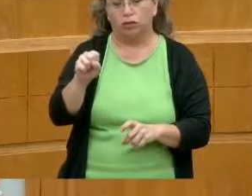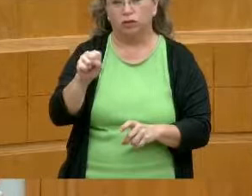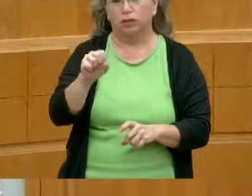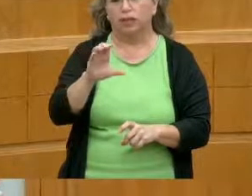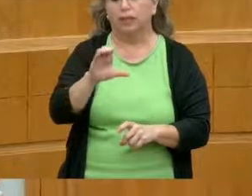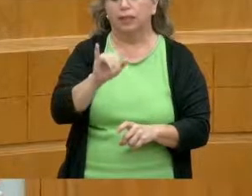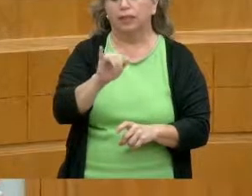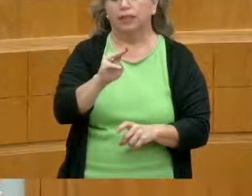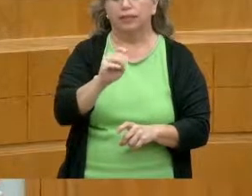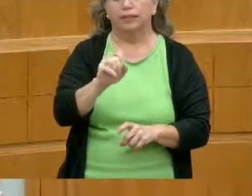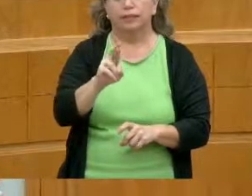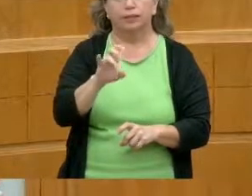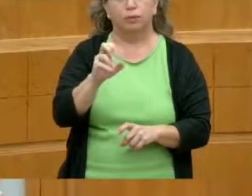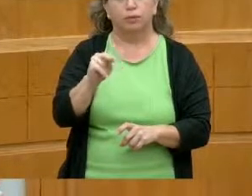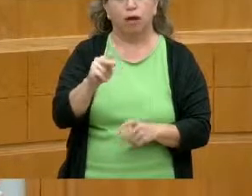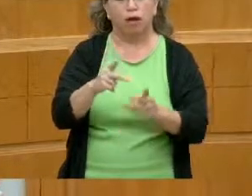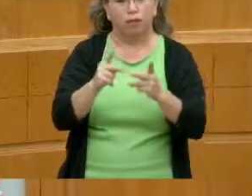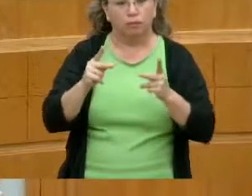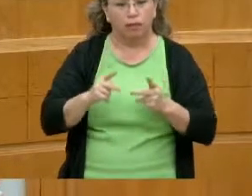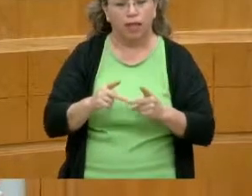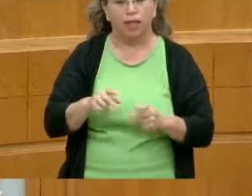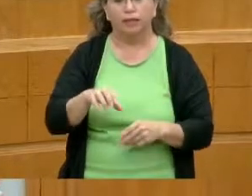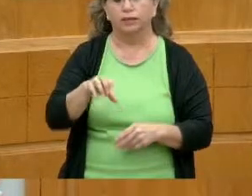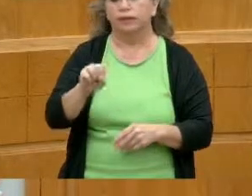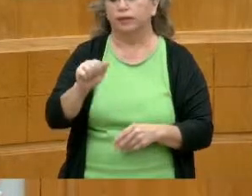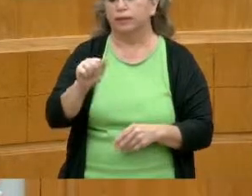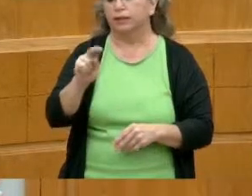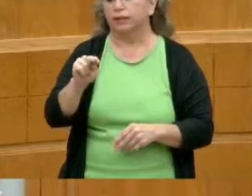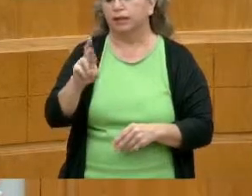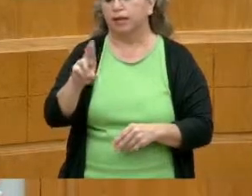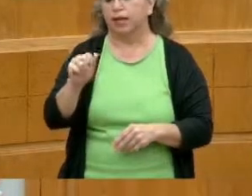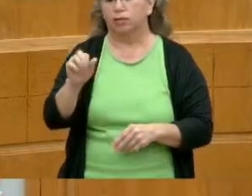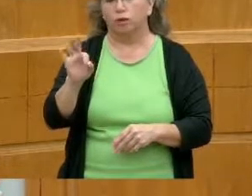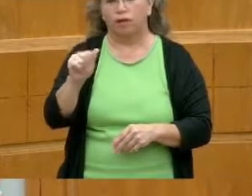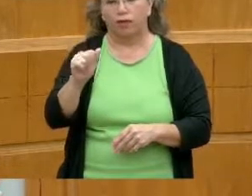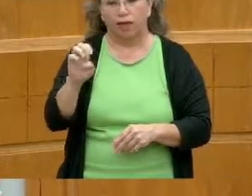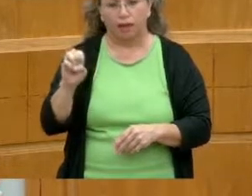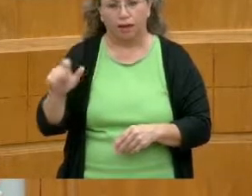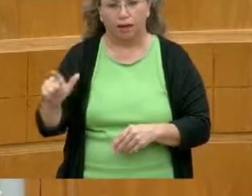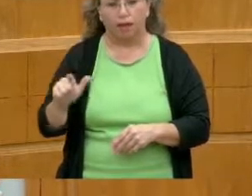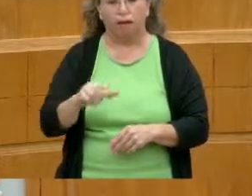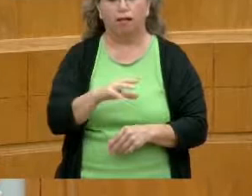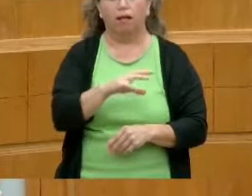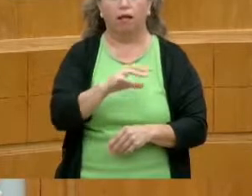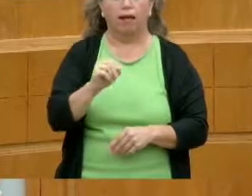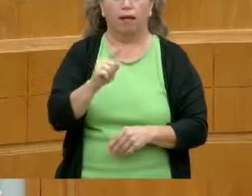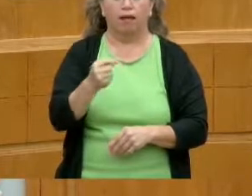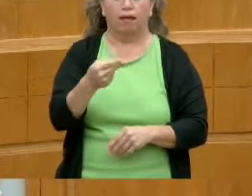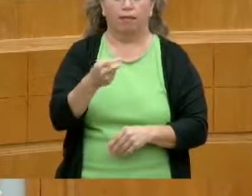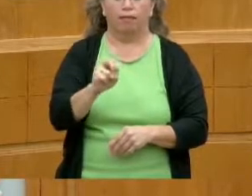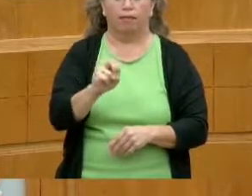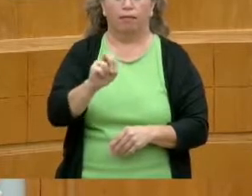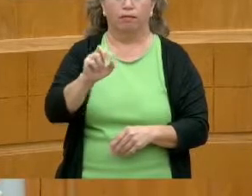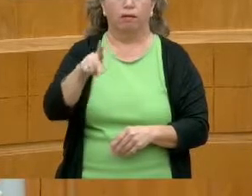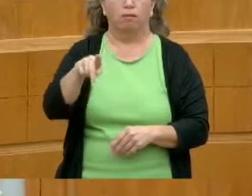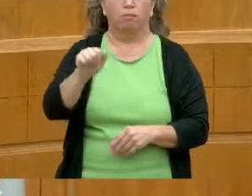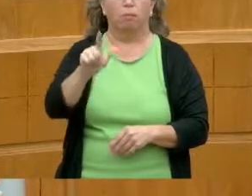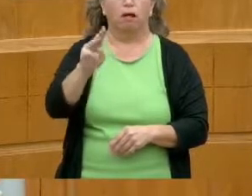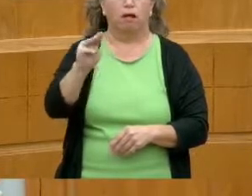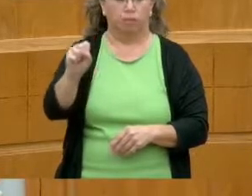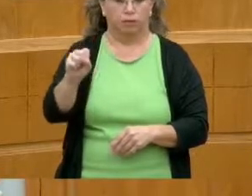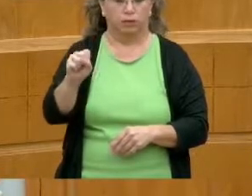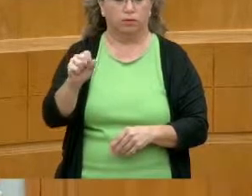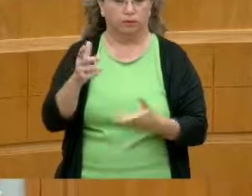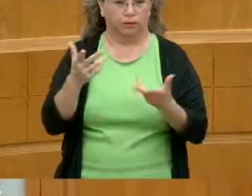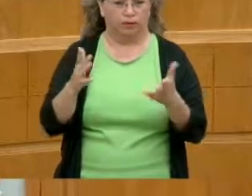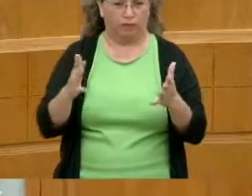Place Nursing and Rehabilitation, San Rafael Nursing and Rehabilitation, and the Palms Nursing and Rehabilitation. So those were